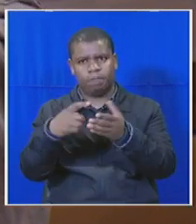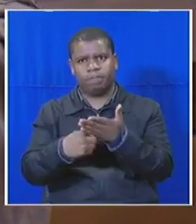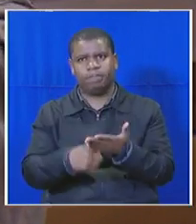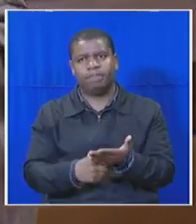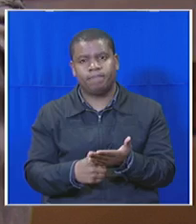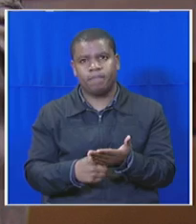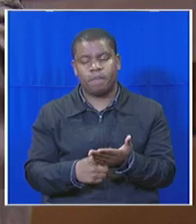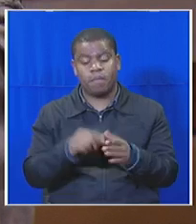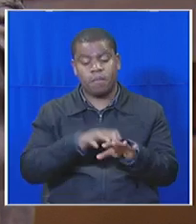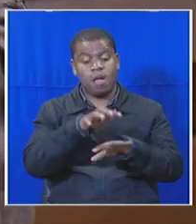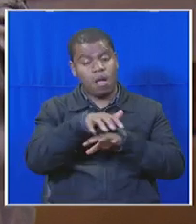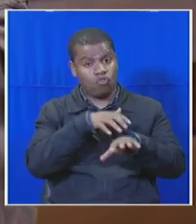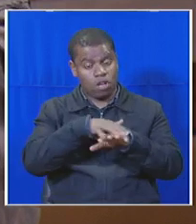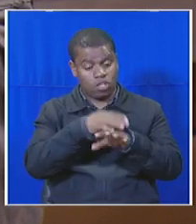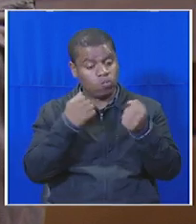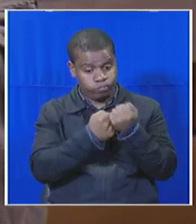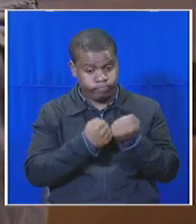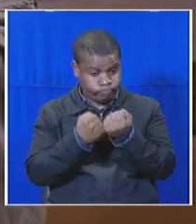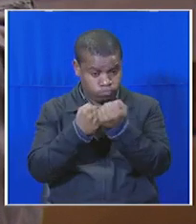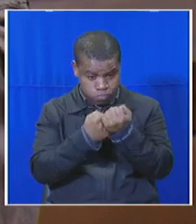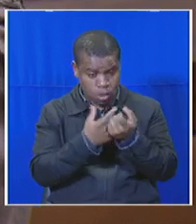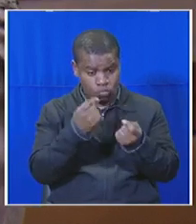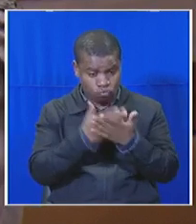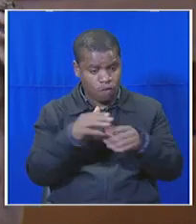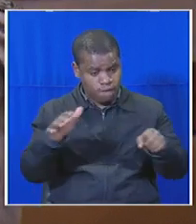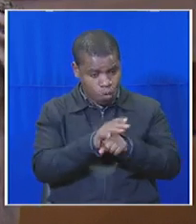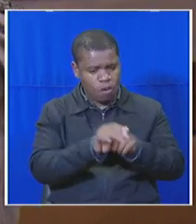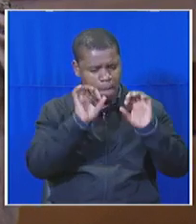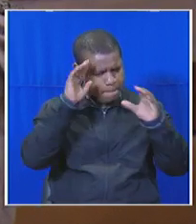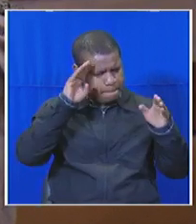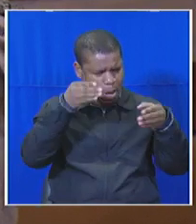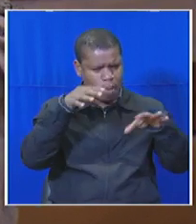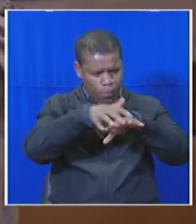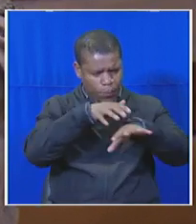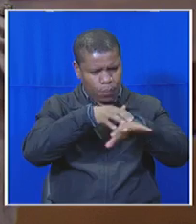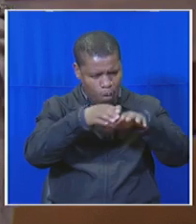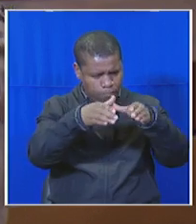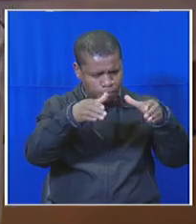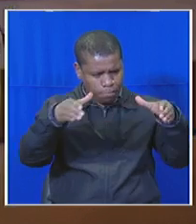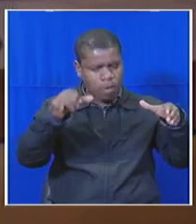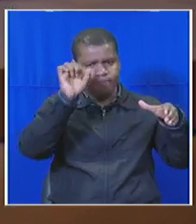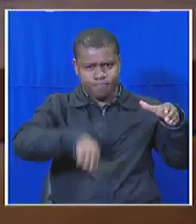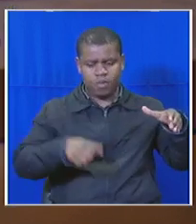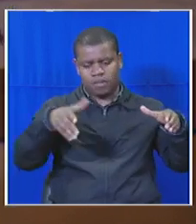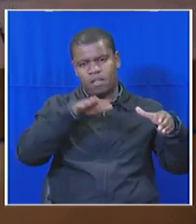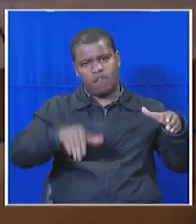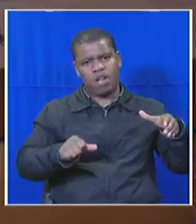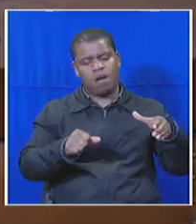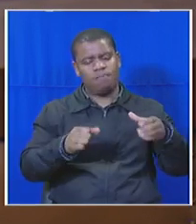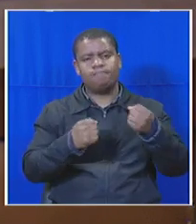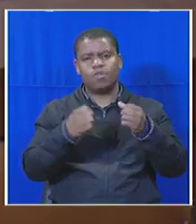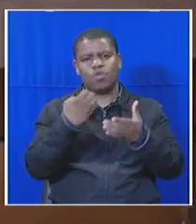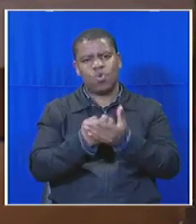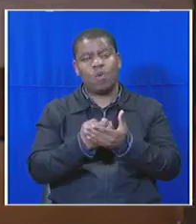boosting our agriculture to ensure that it realizes its full potential as the next growth sector in the country, able